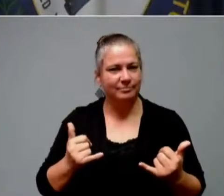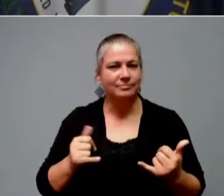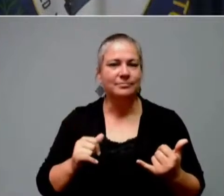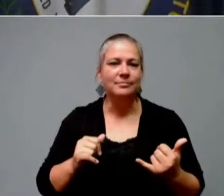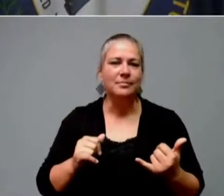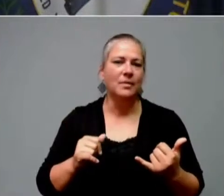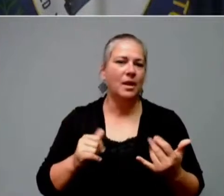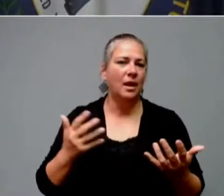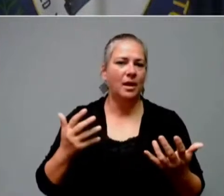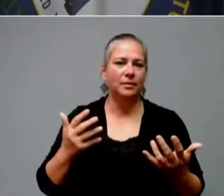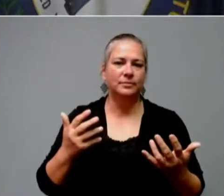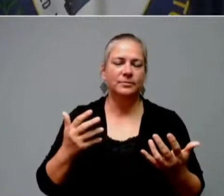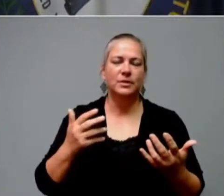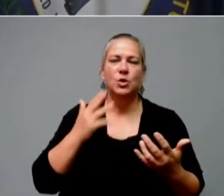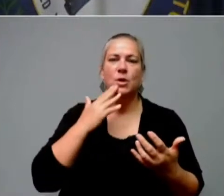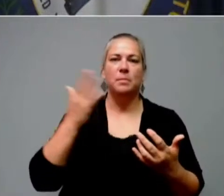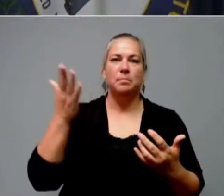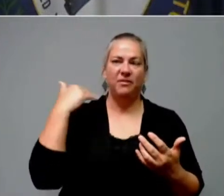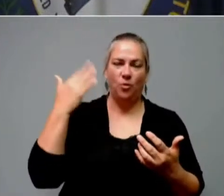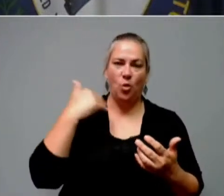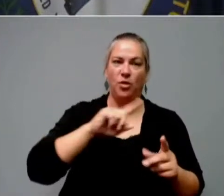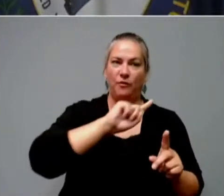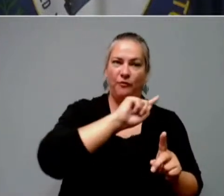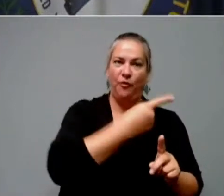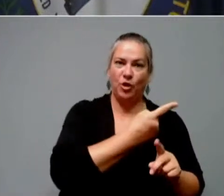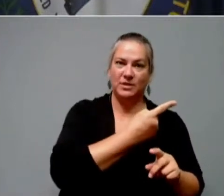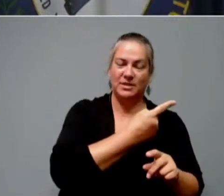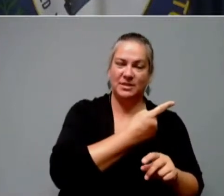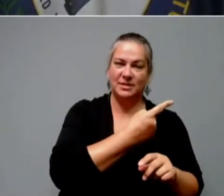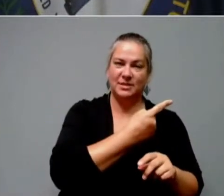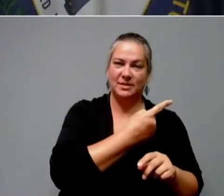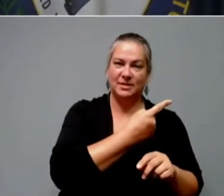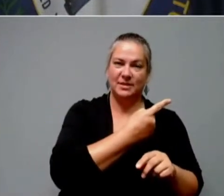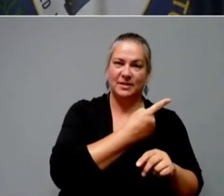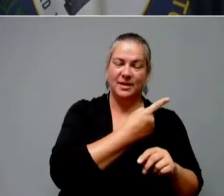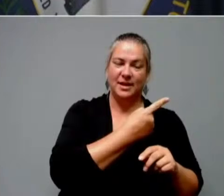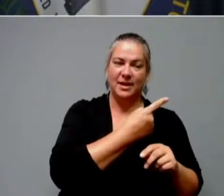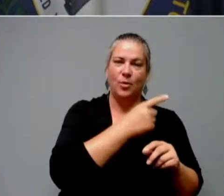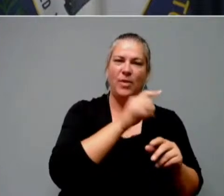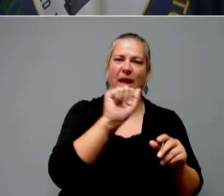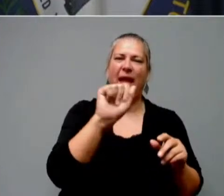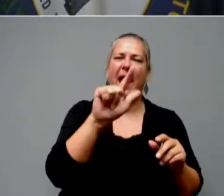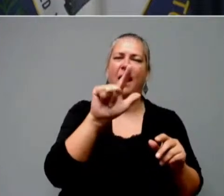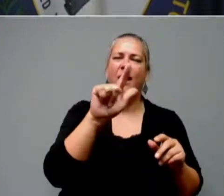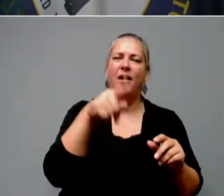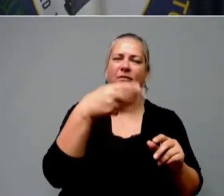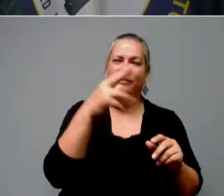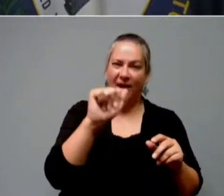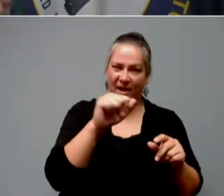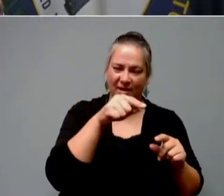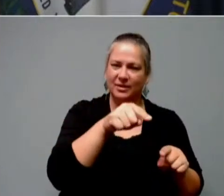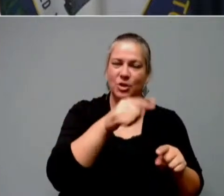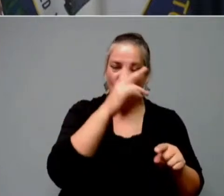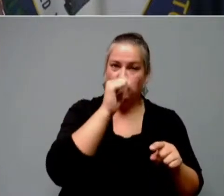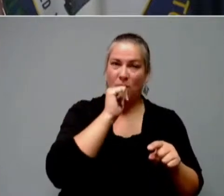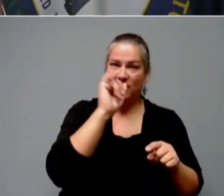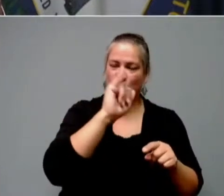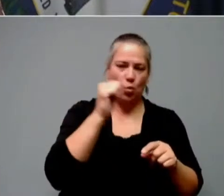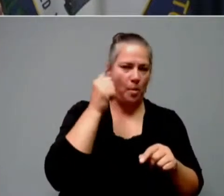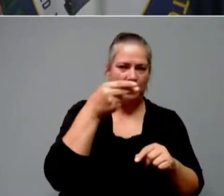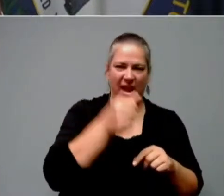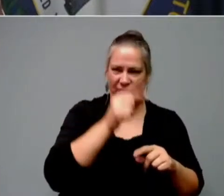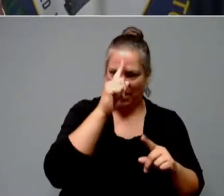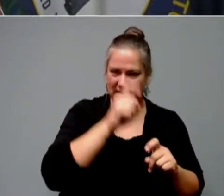original and the alpha variant were declining. Where we got is private insurers would not pay for a test unless you met